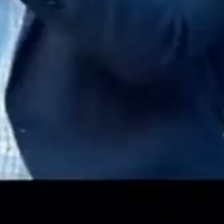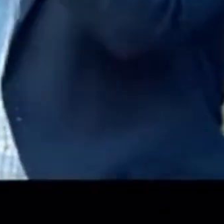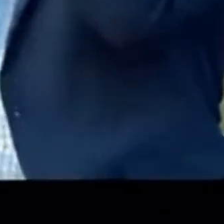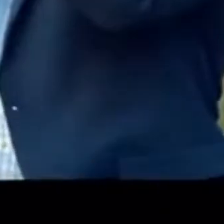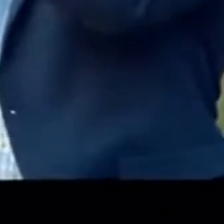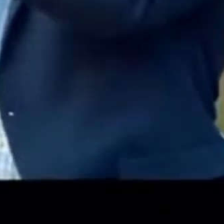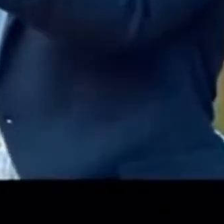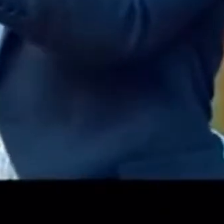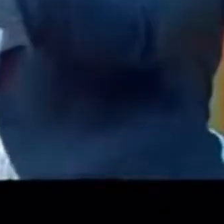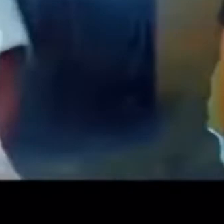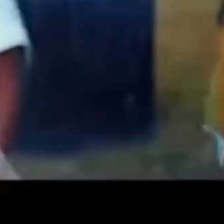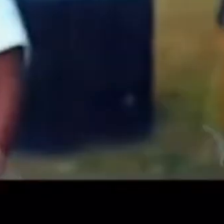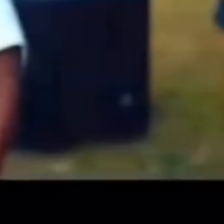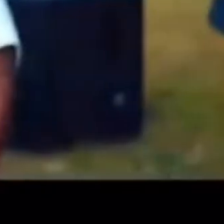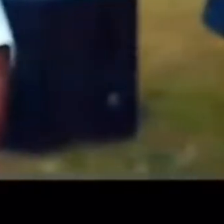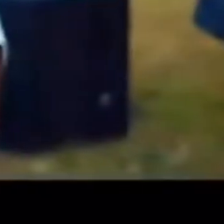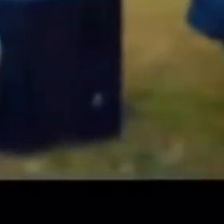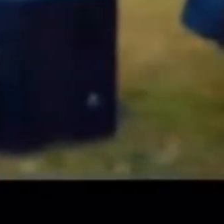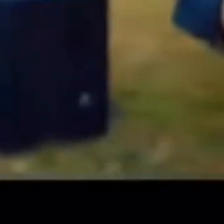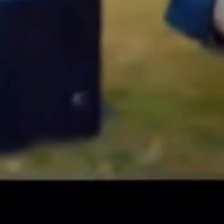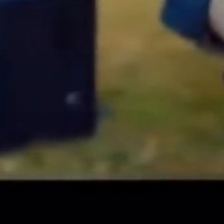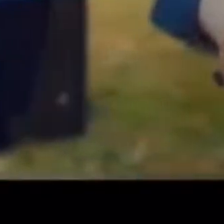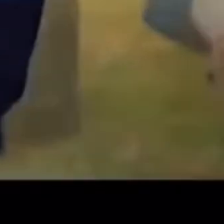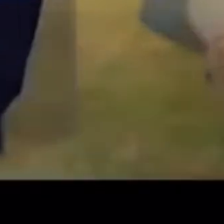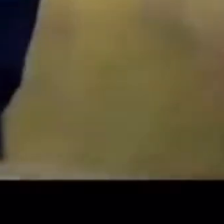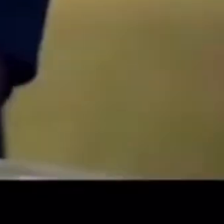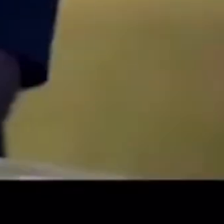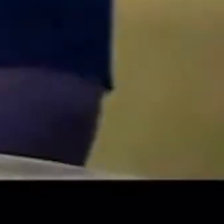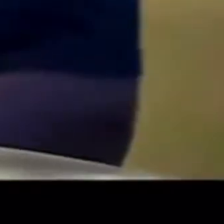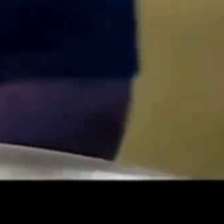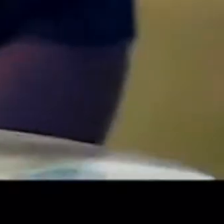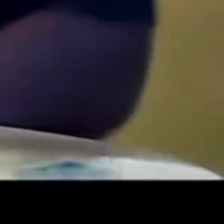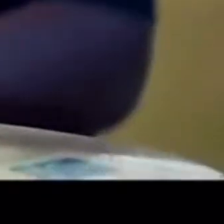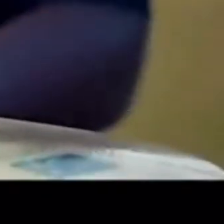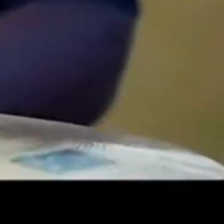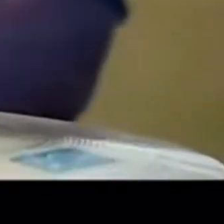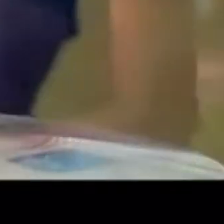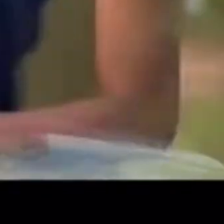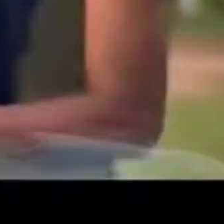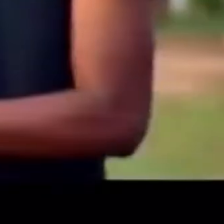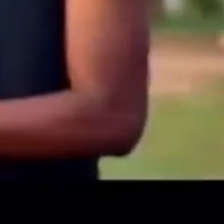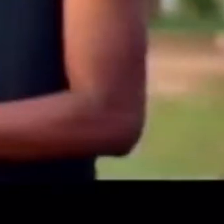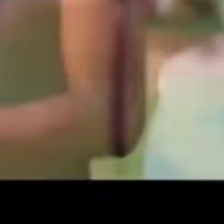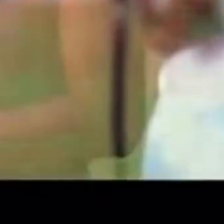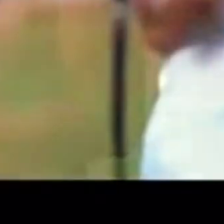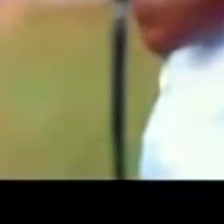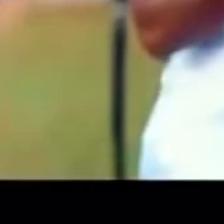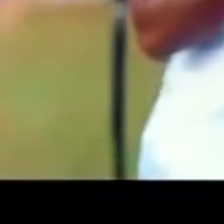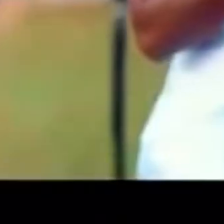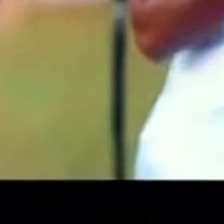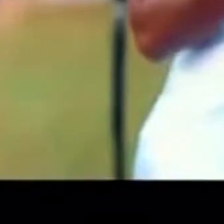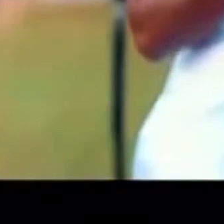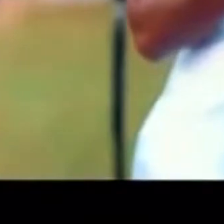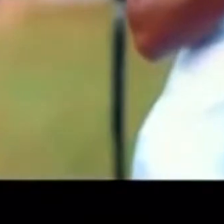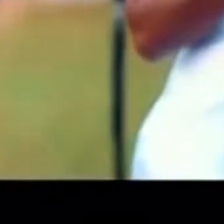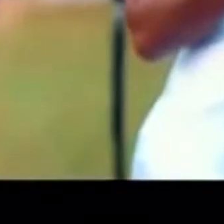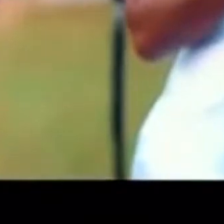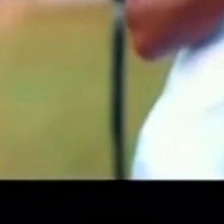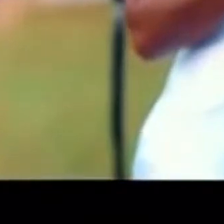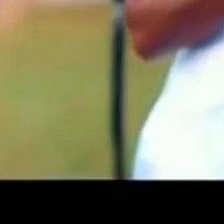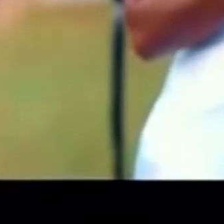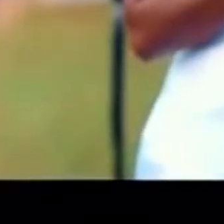yankosheni kujikatilila